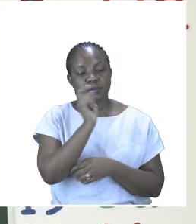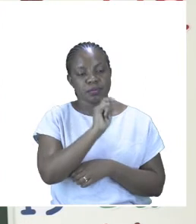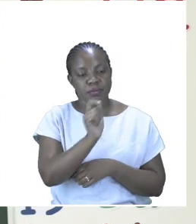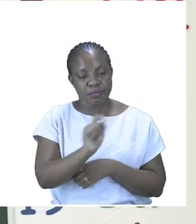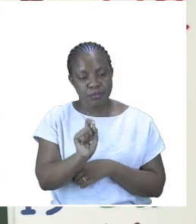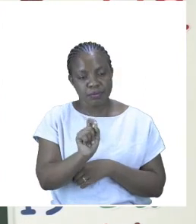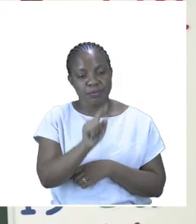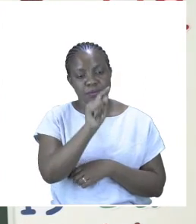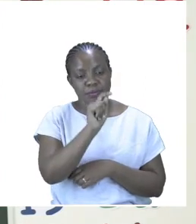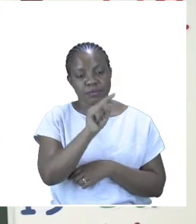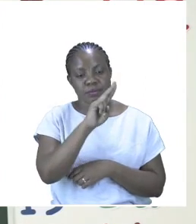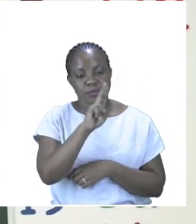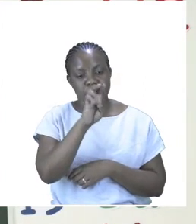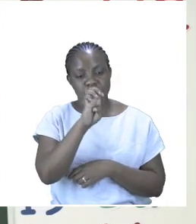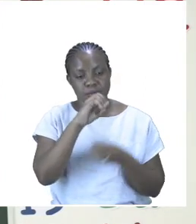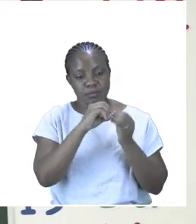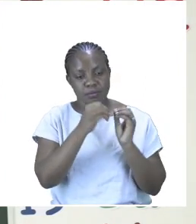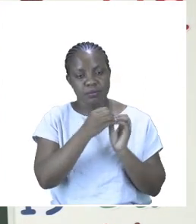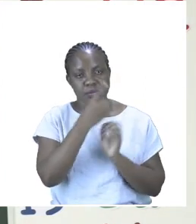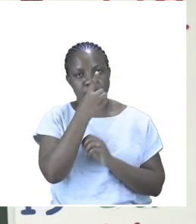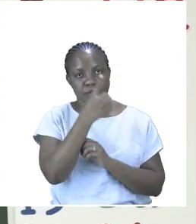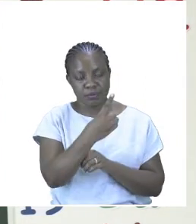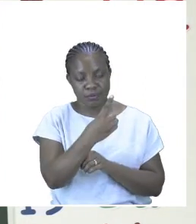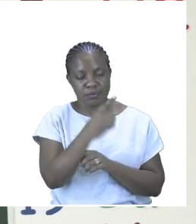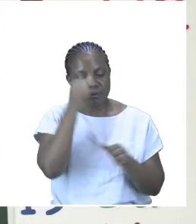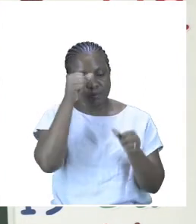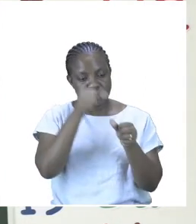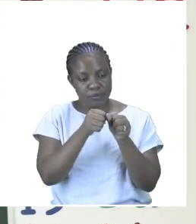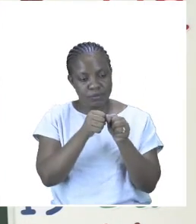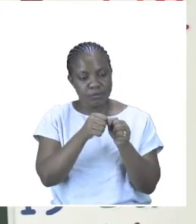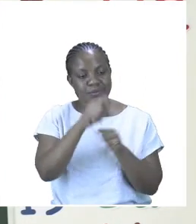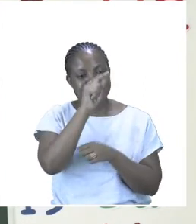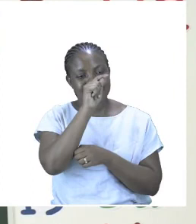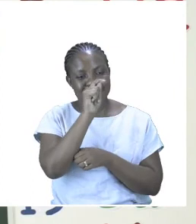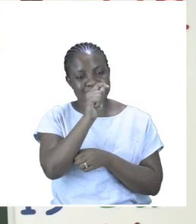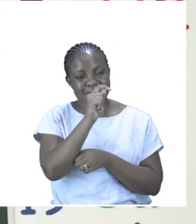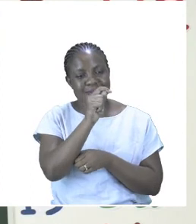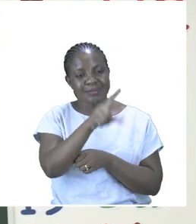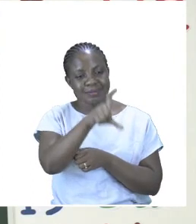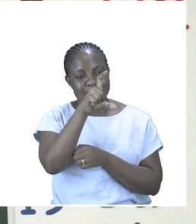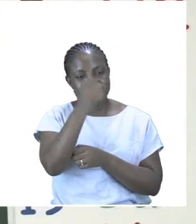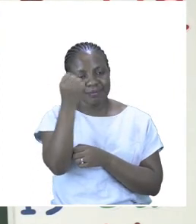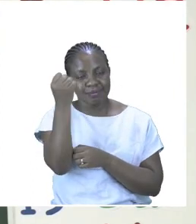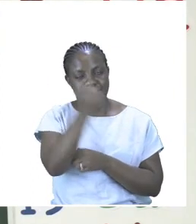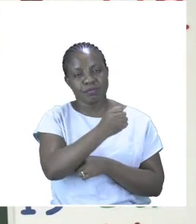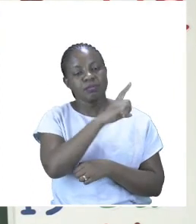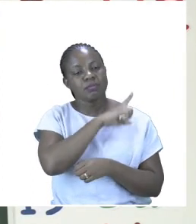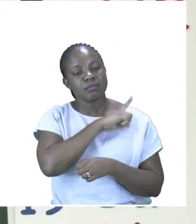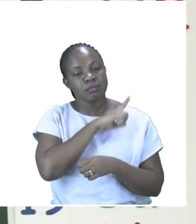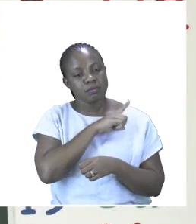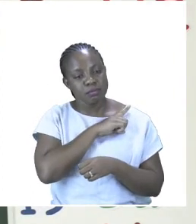article the with a capital letter T because it is at the beginning of